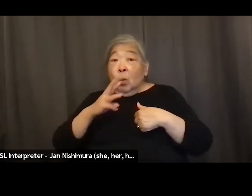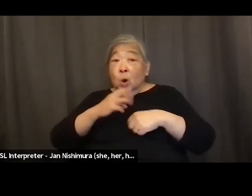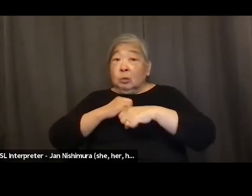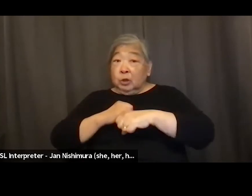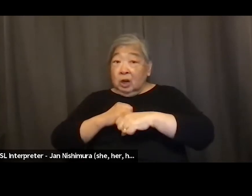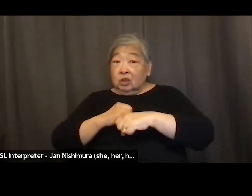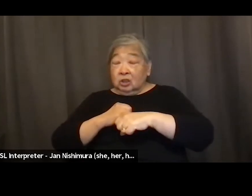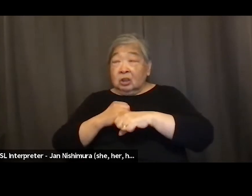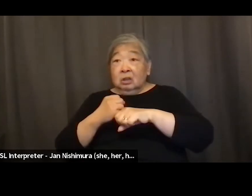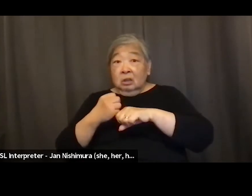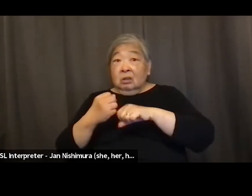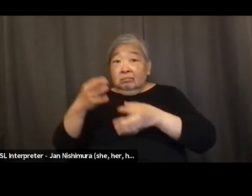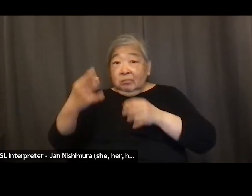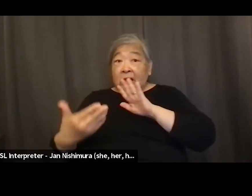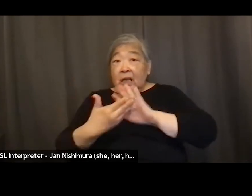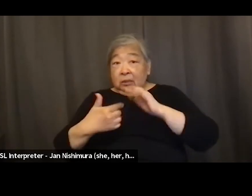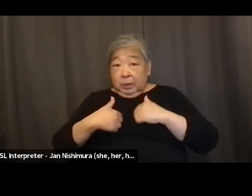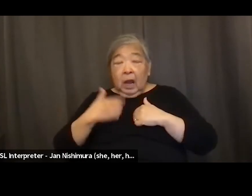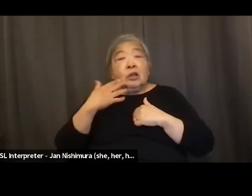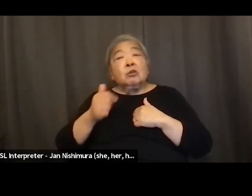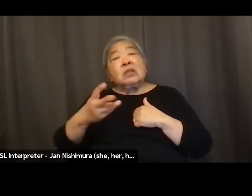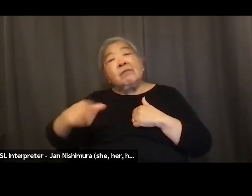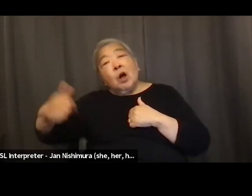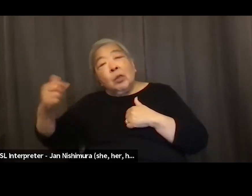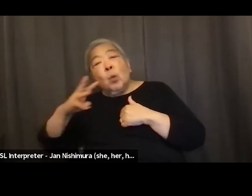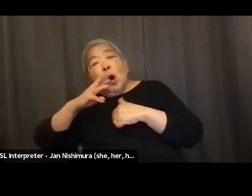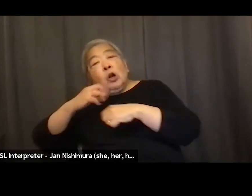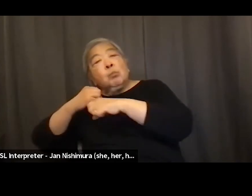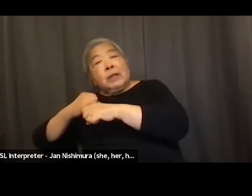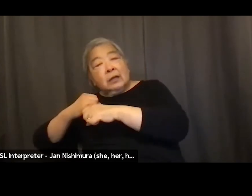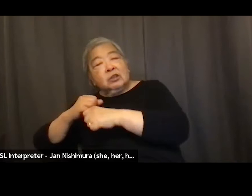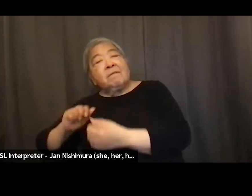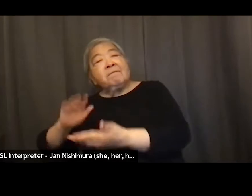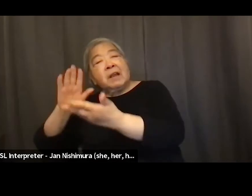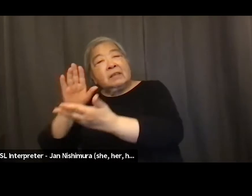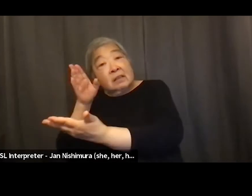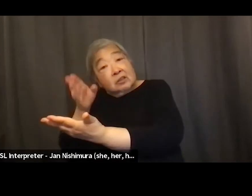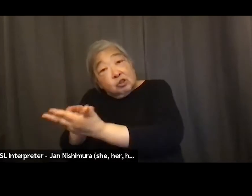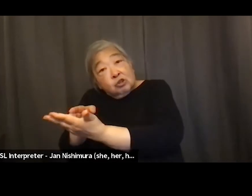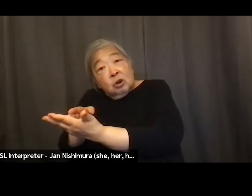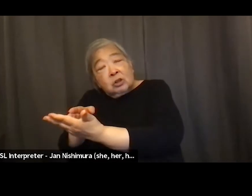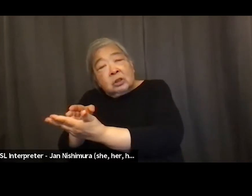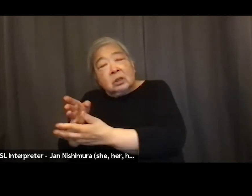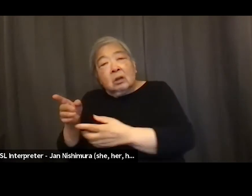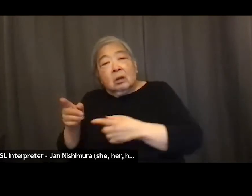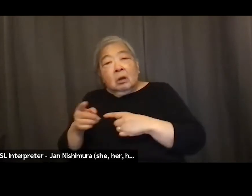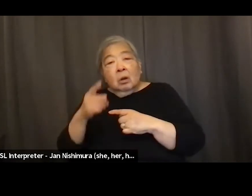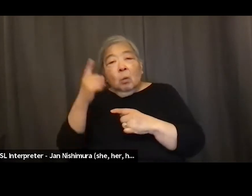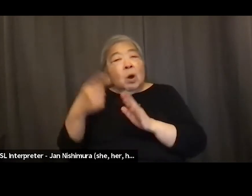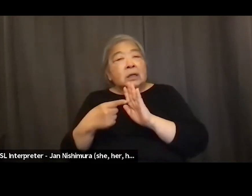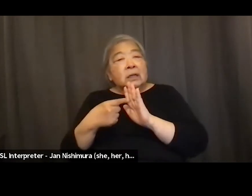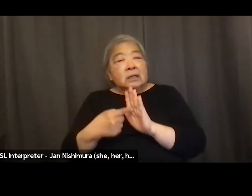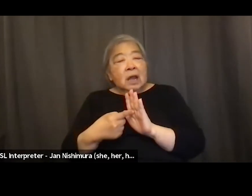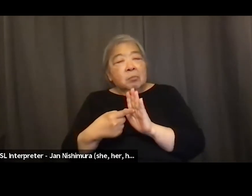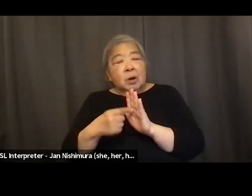charges. I know several other water protectors who are facing charges. One example of some of